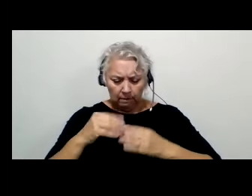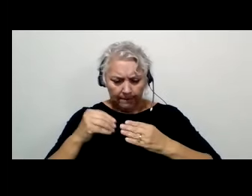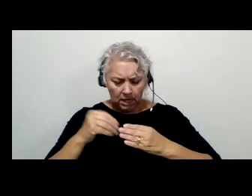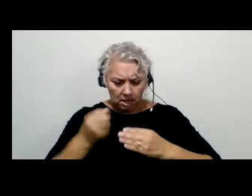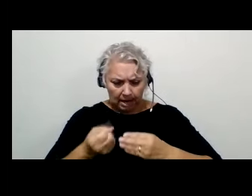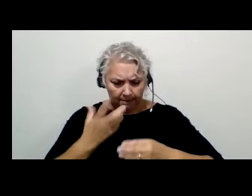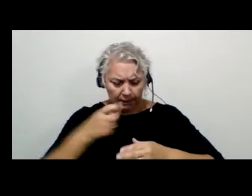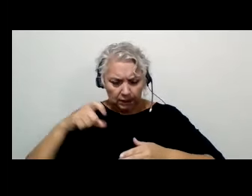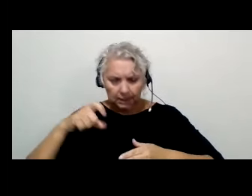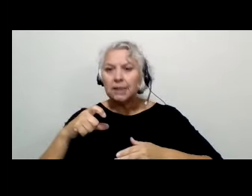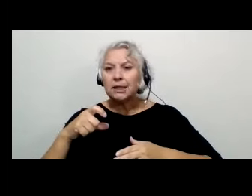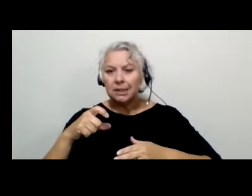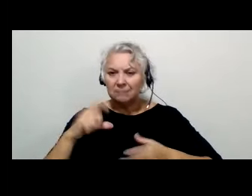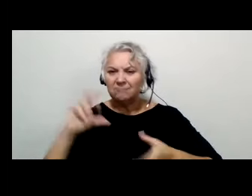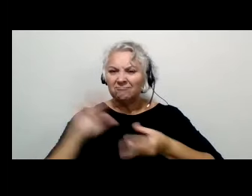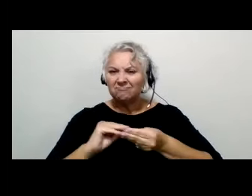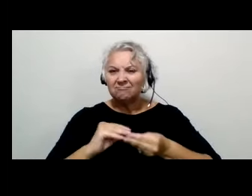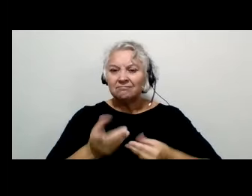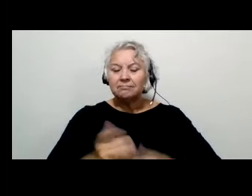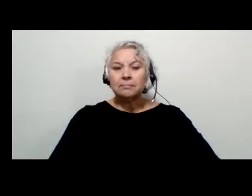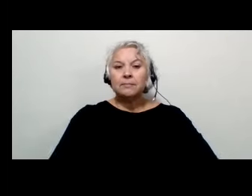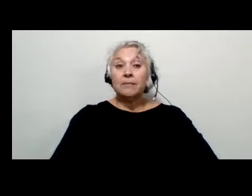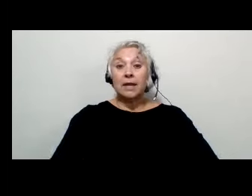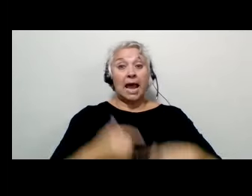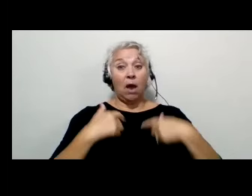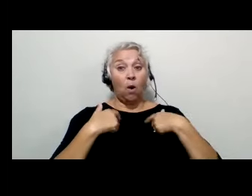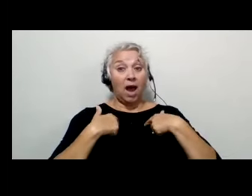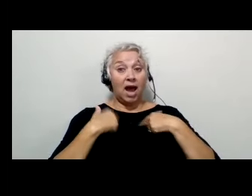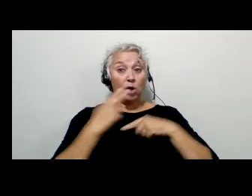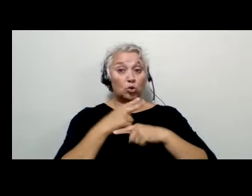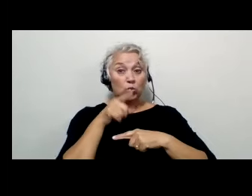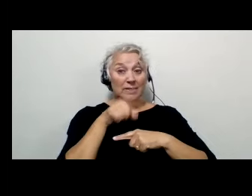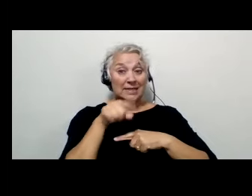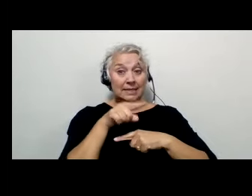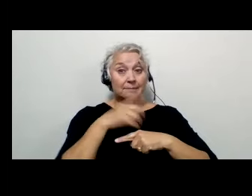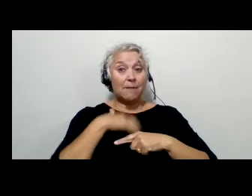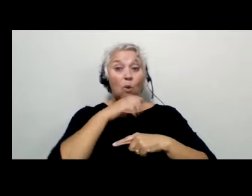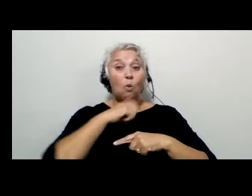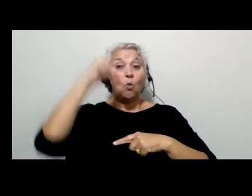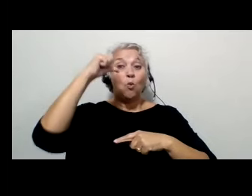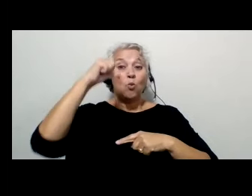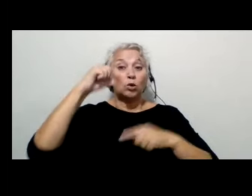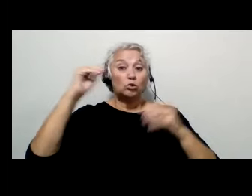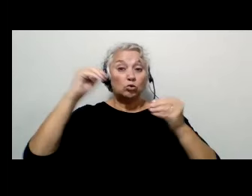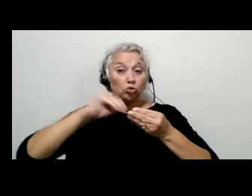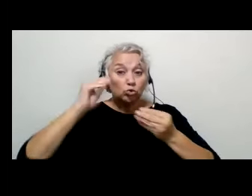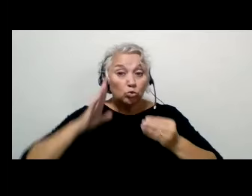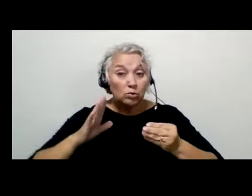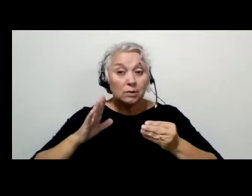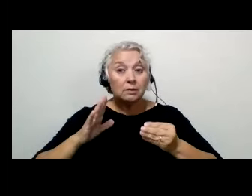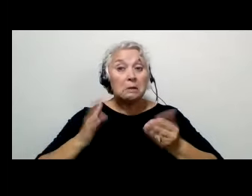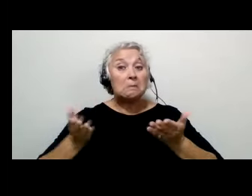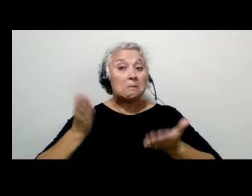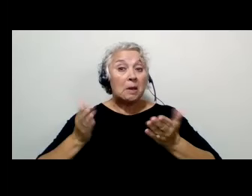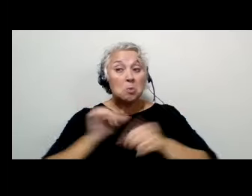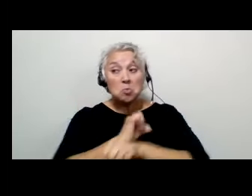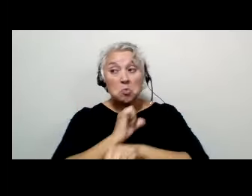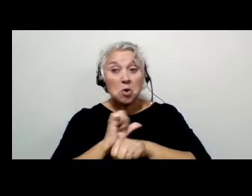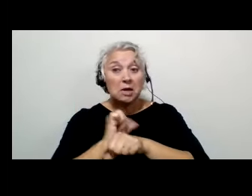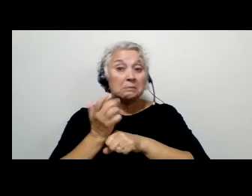need. And so the way I utilize this with my older students is, maybe we're working